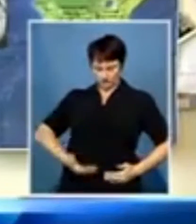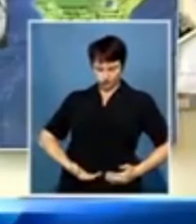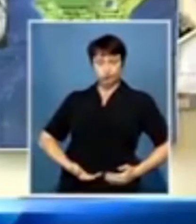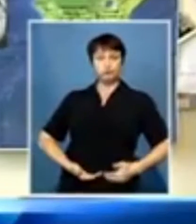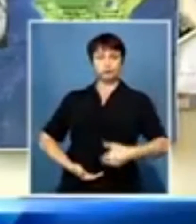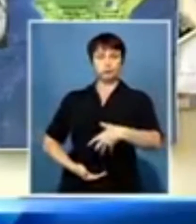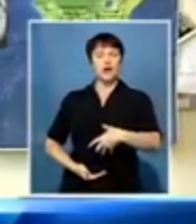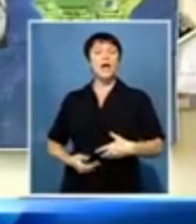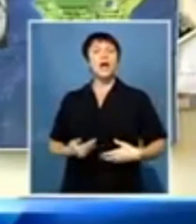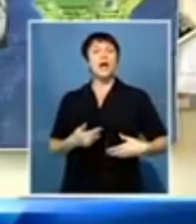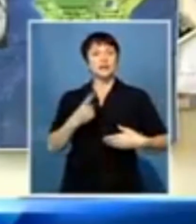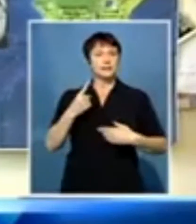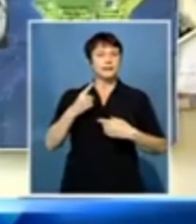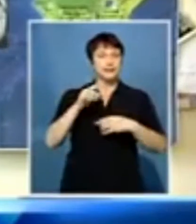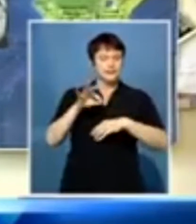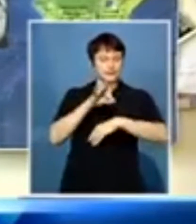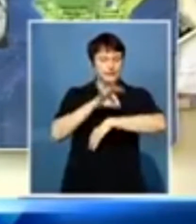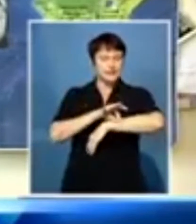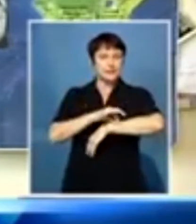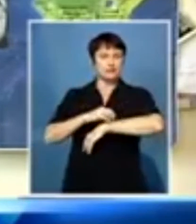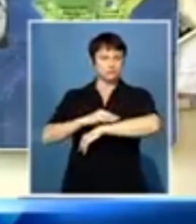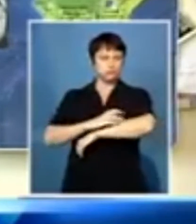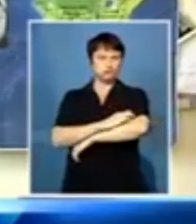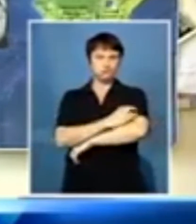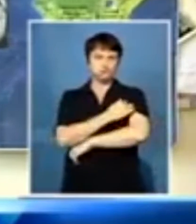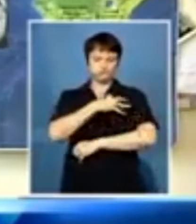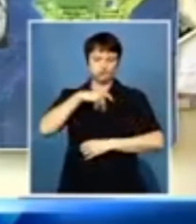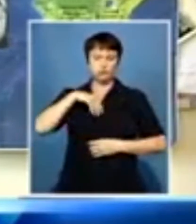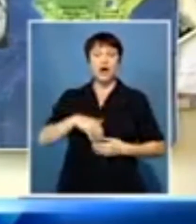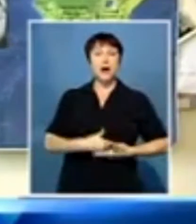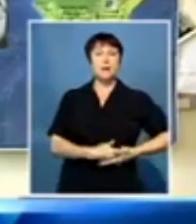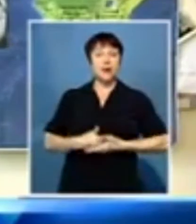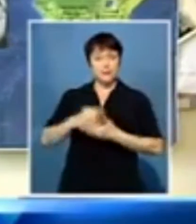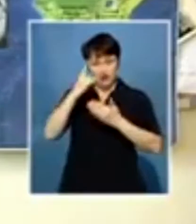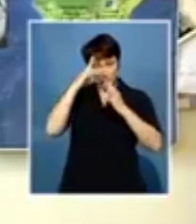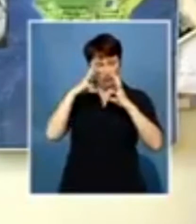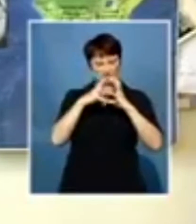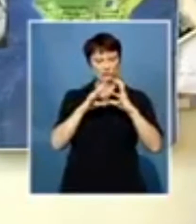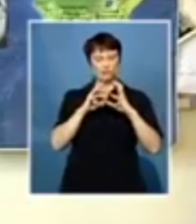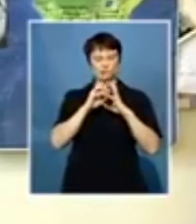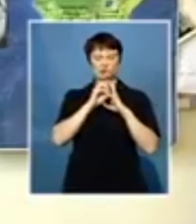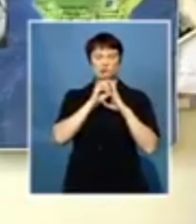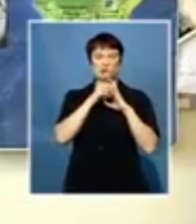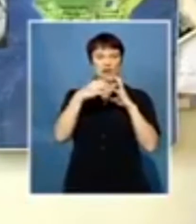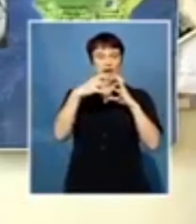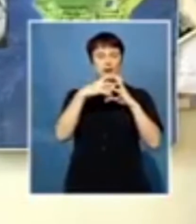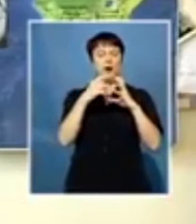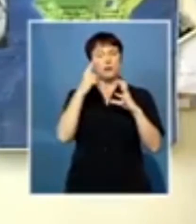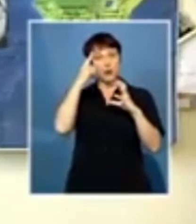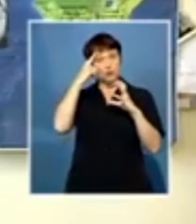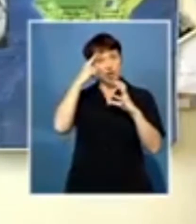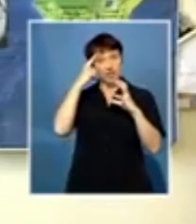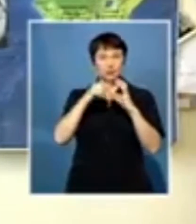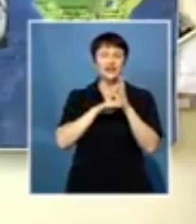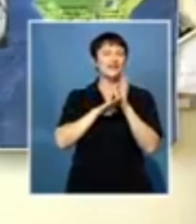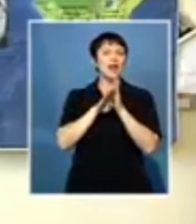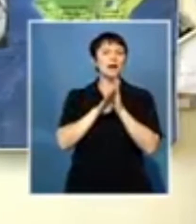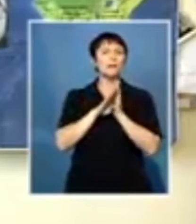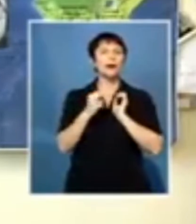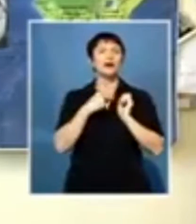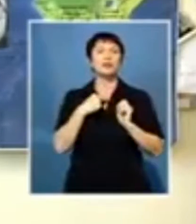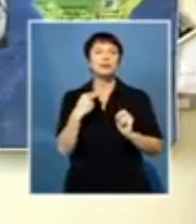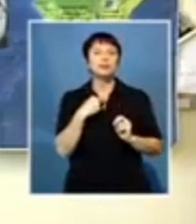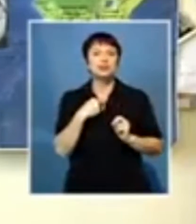of the brain. So they don't have proper development of the brain, the heads are small, the brains are not developed, and they're